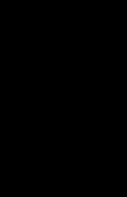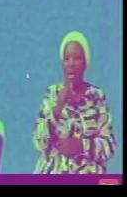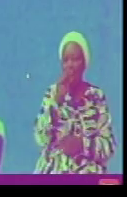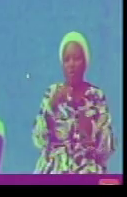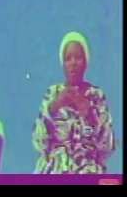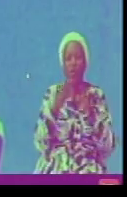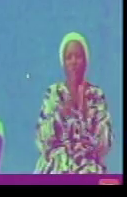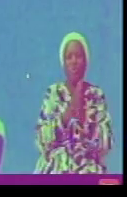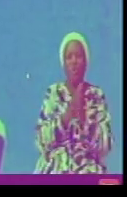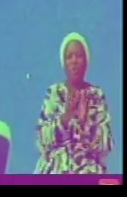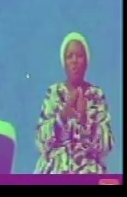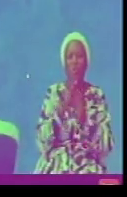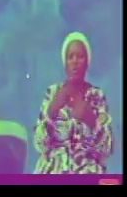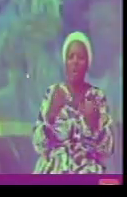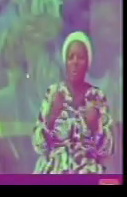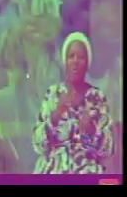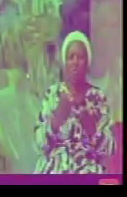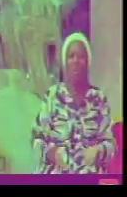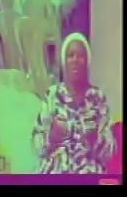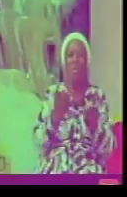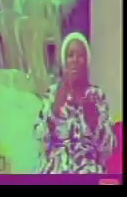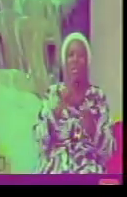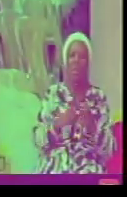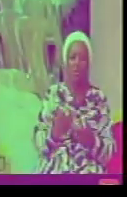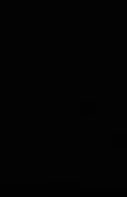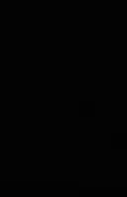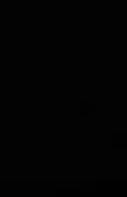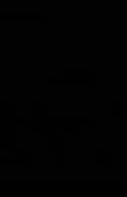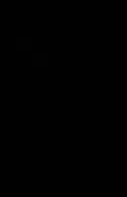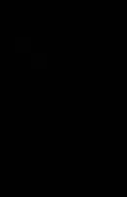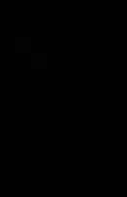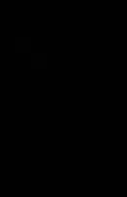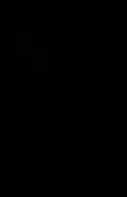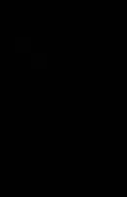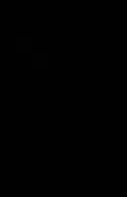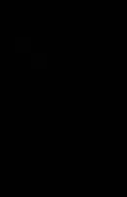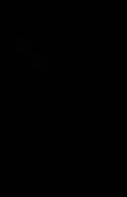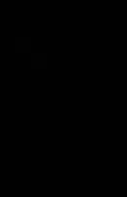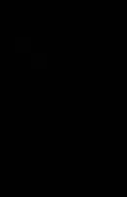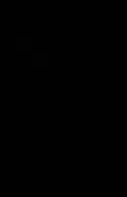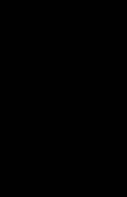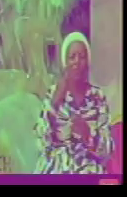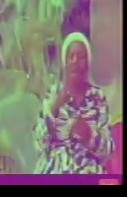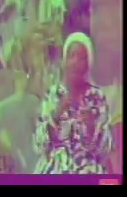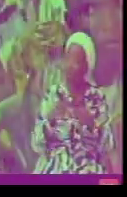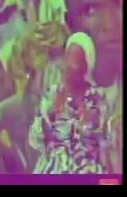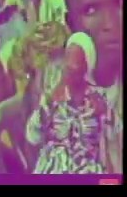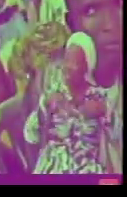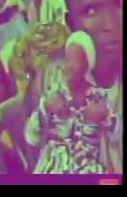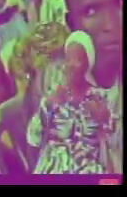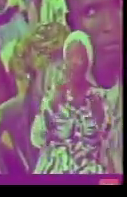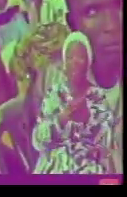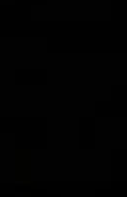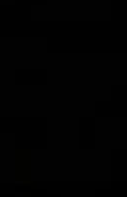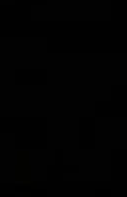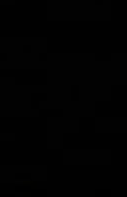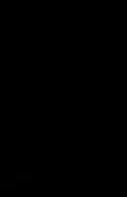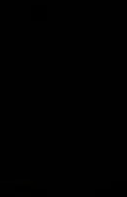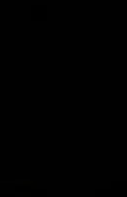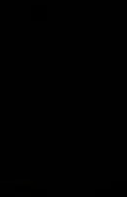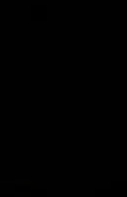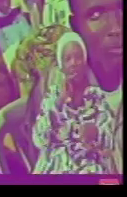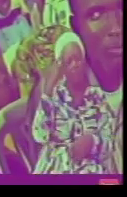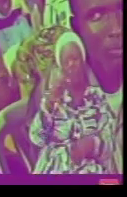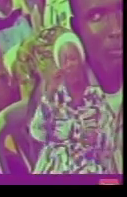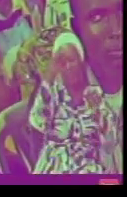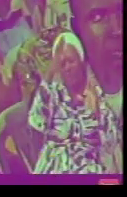That's salvation. I'm going to pray with you now. You're standing with your hand as I pray, and you